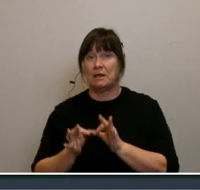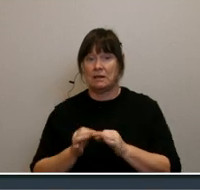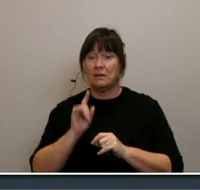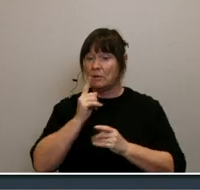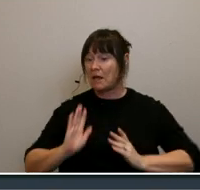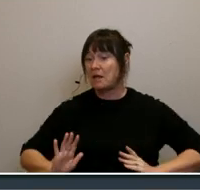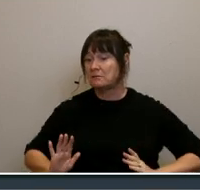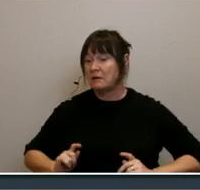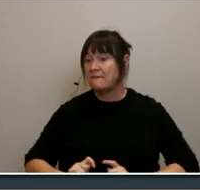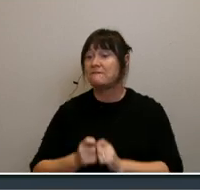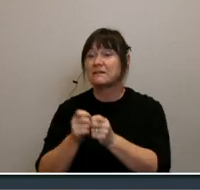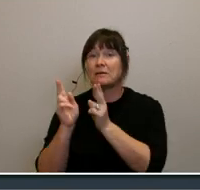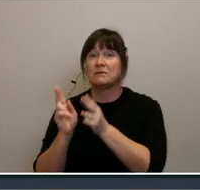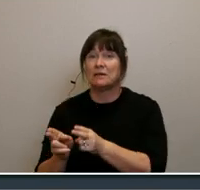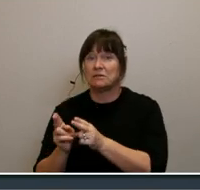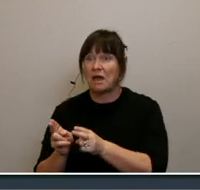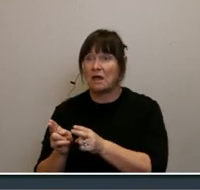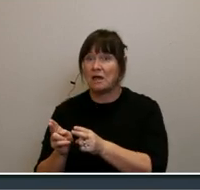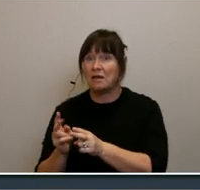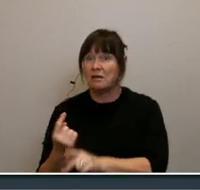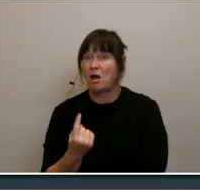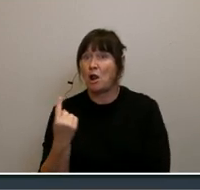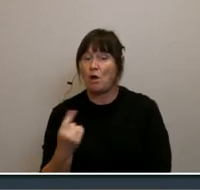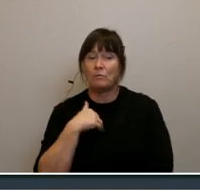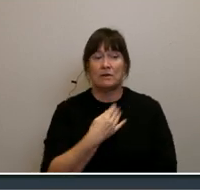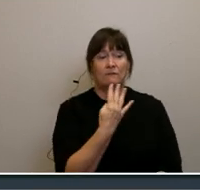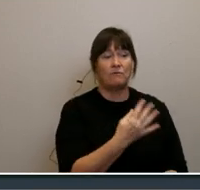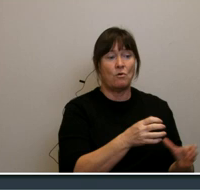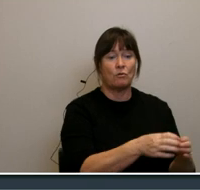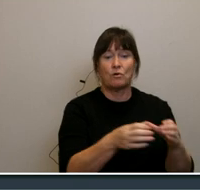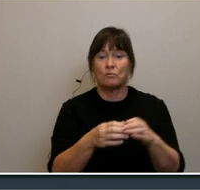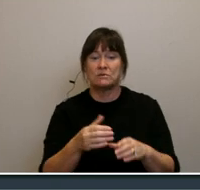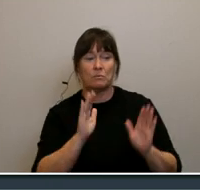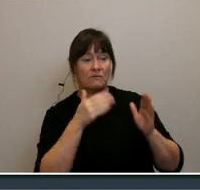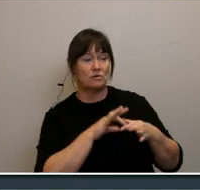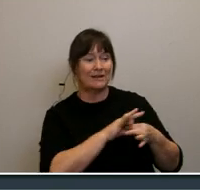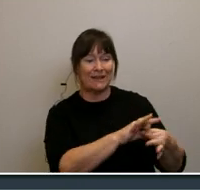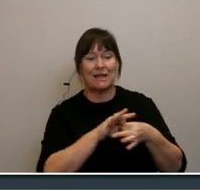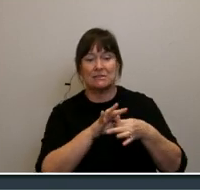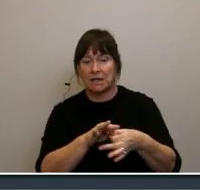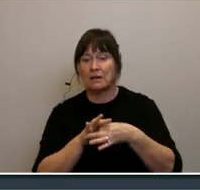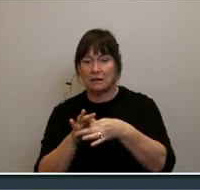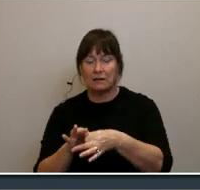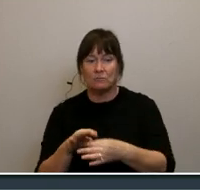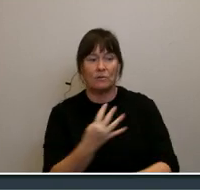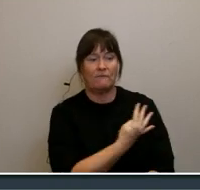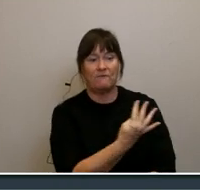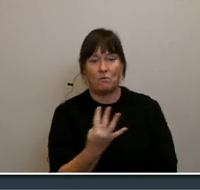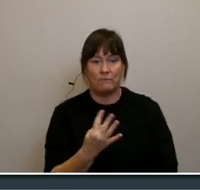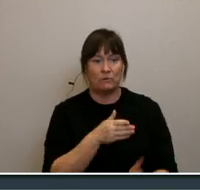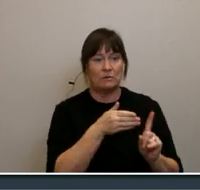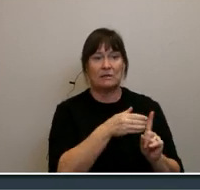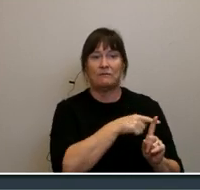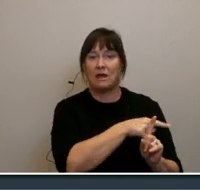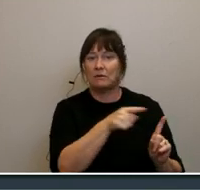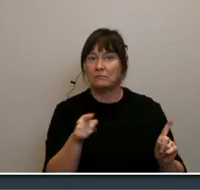nature well without these four groups, so we focus quite strongly on engaging with them, with identifying who they are,